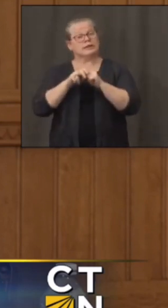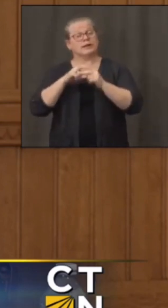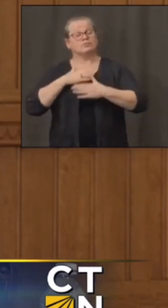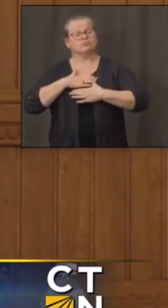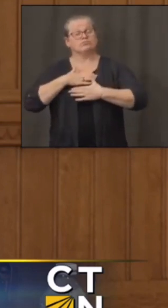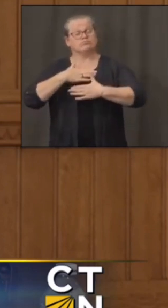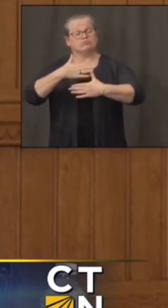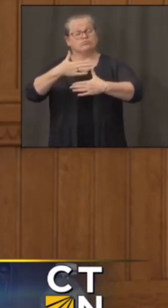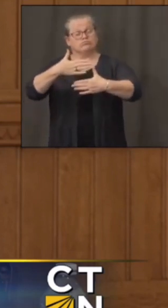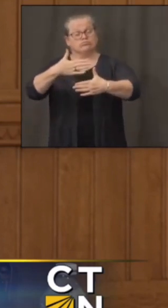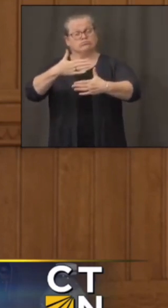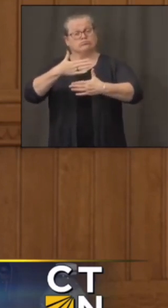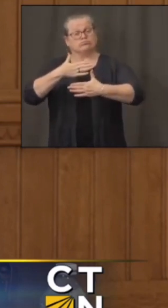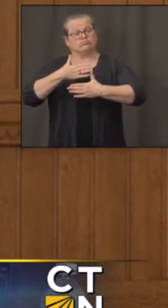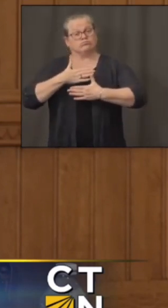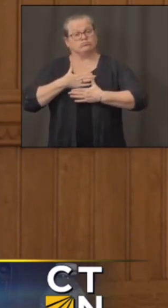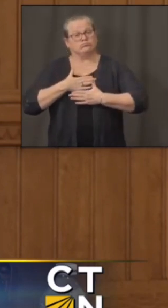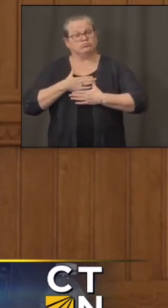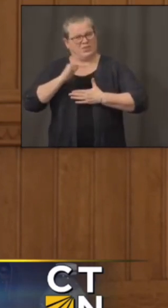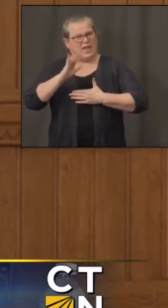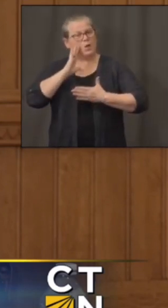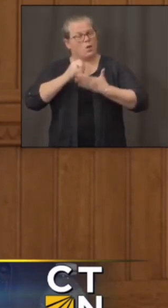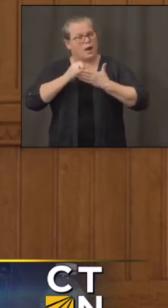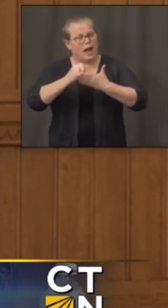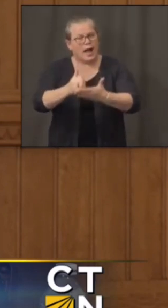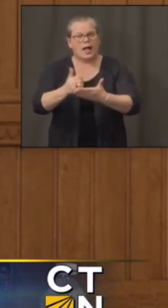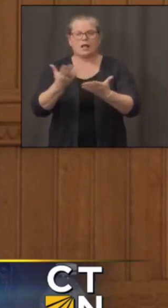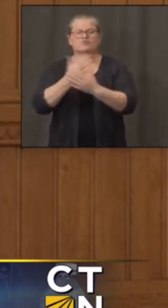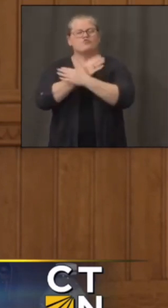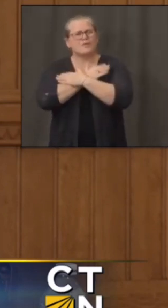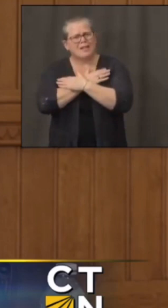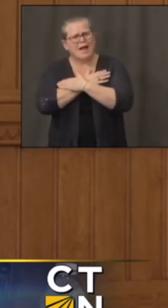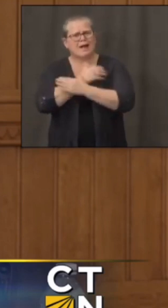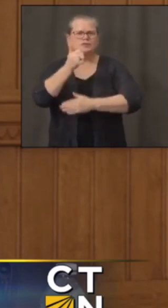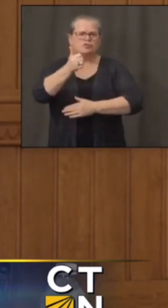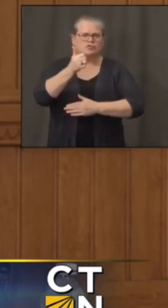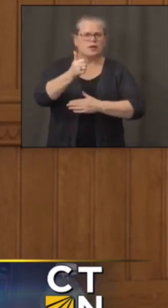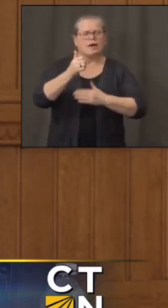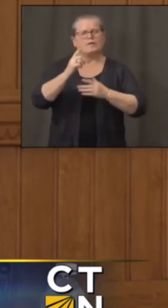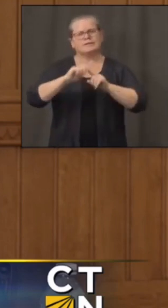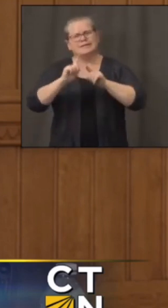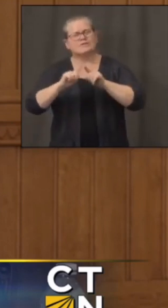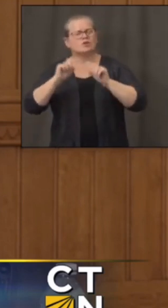exercises. That's also another thing that can help to reduce stress and anxiety.